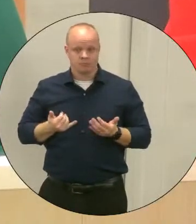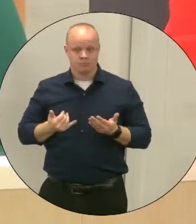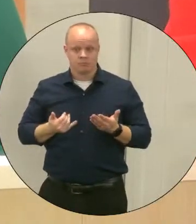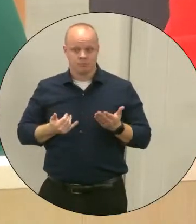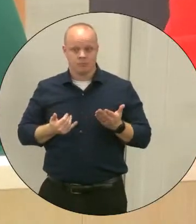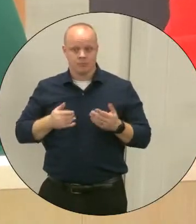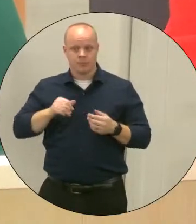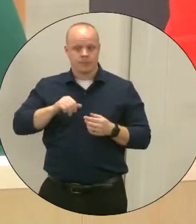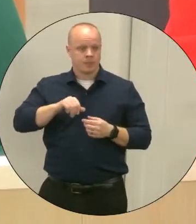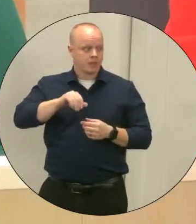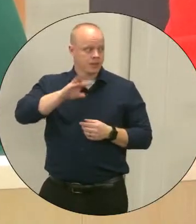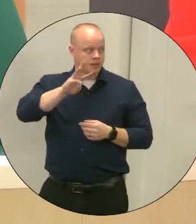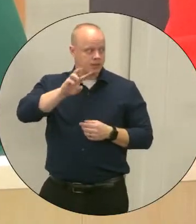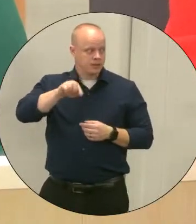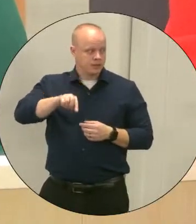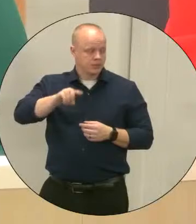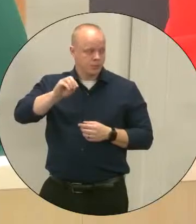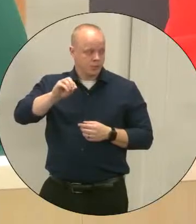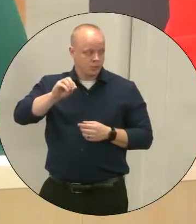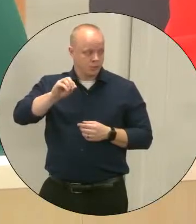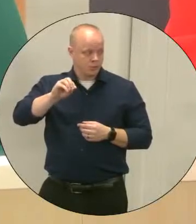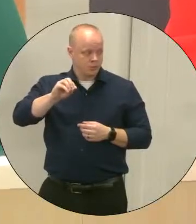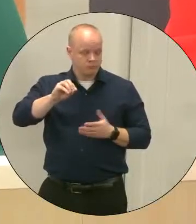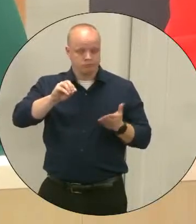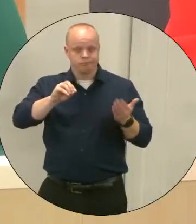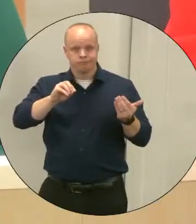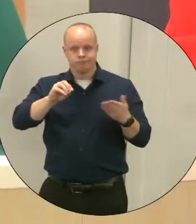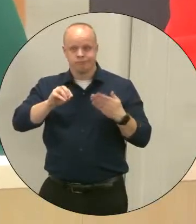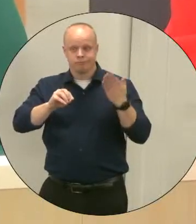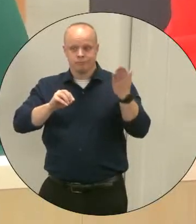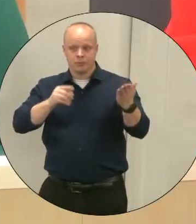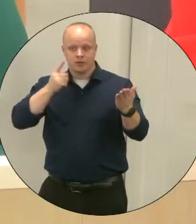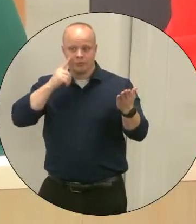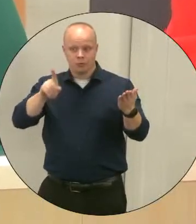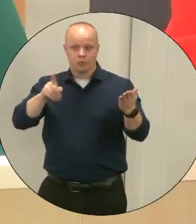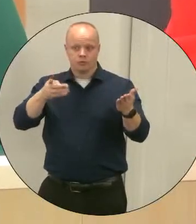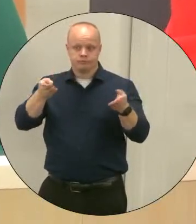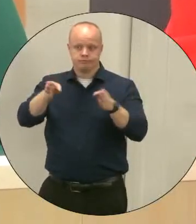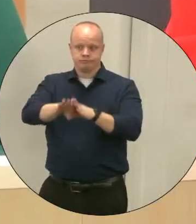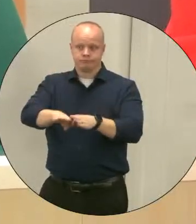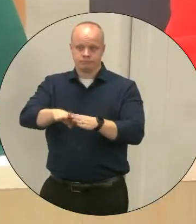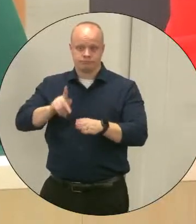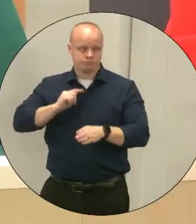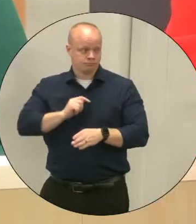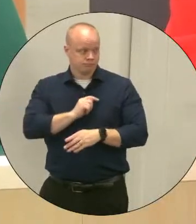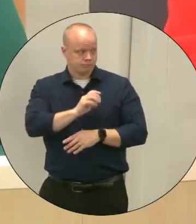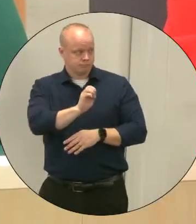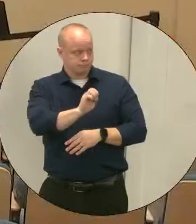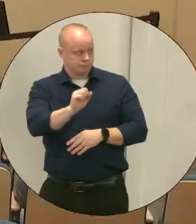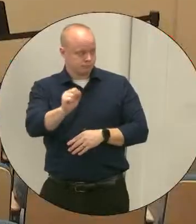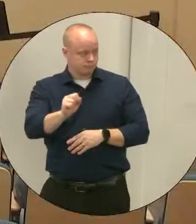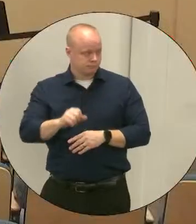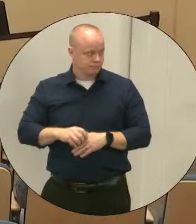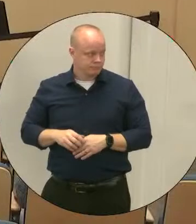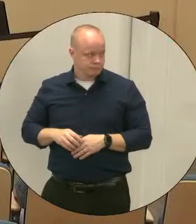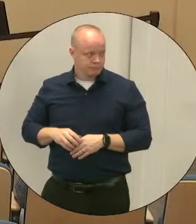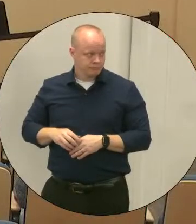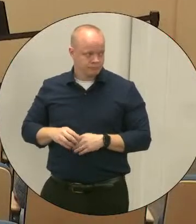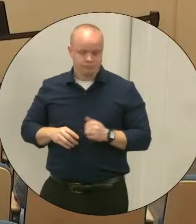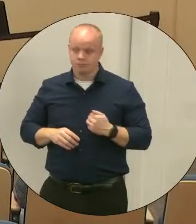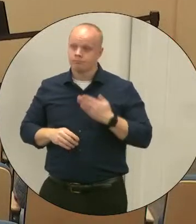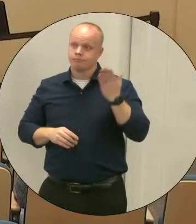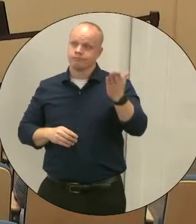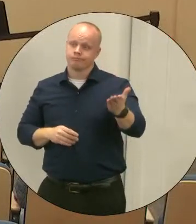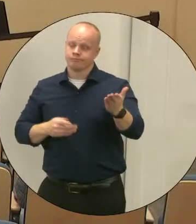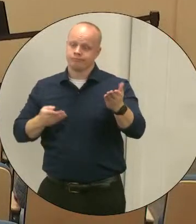to item 6.0. I'm looking for a motion for adjournment. Trustee Esparza Estraffigan. I move to